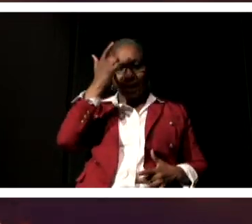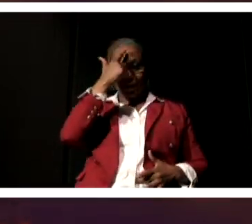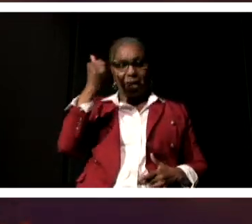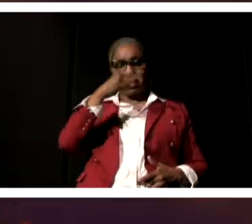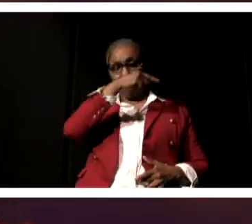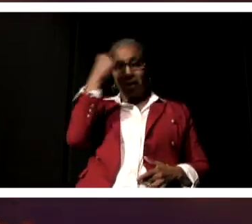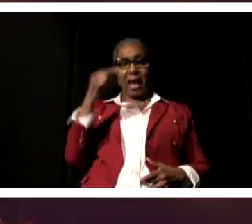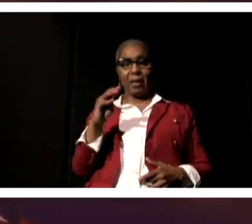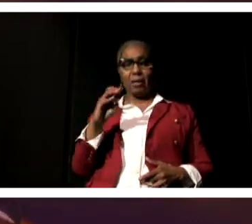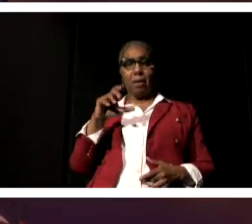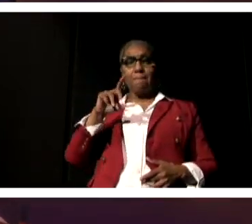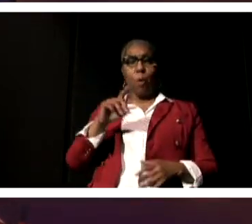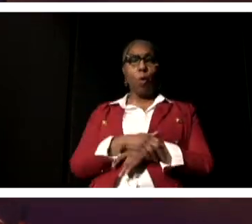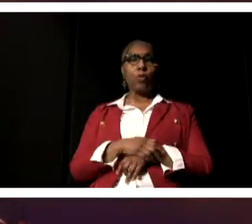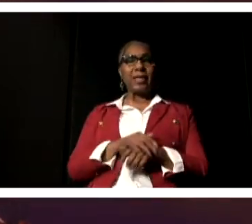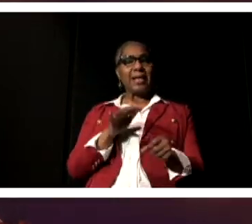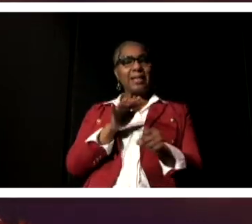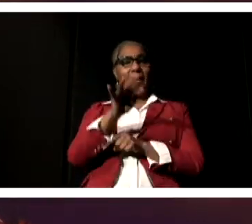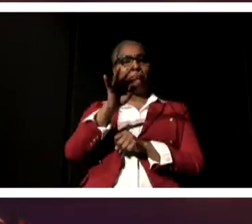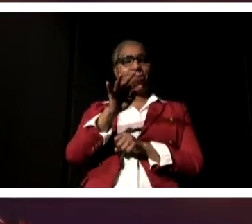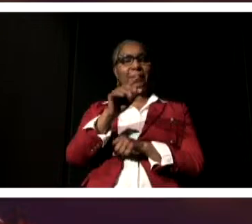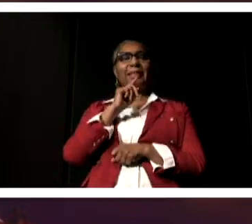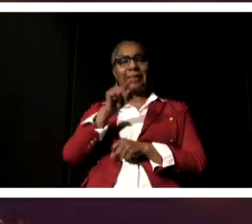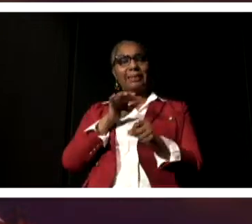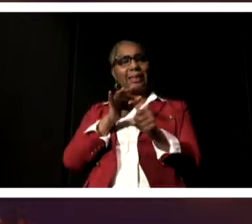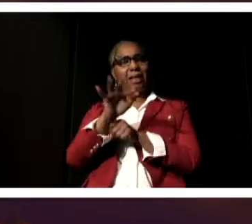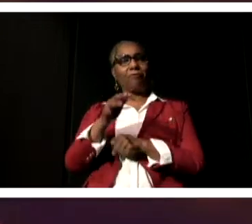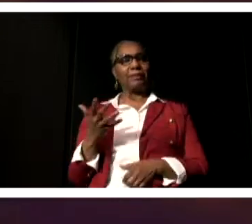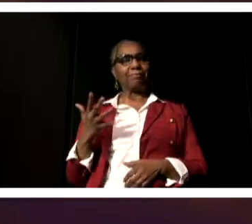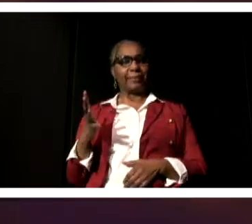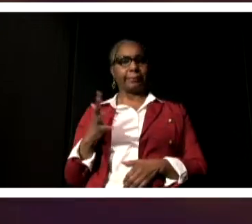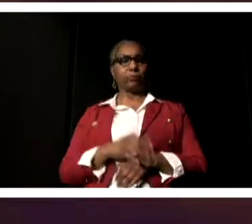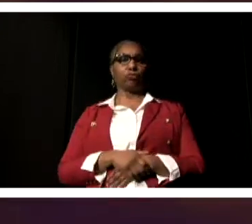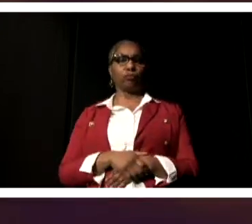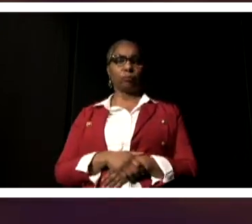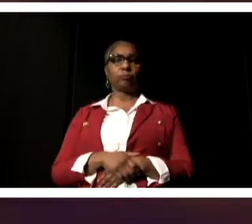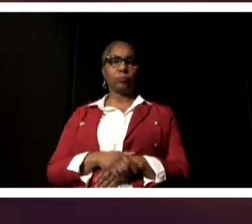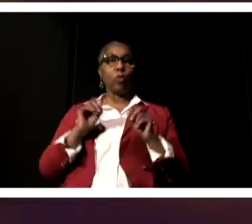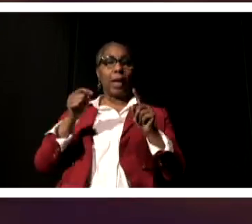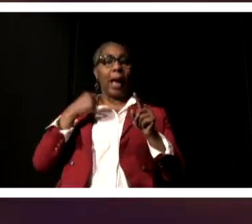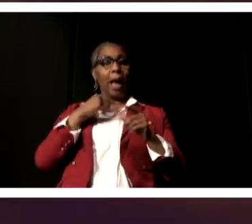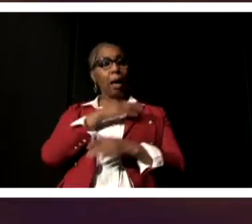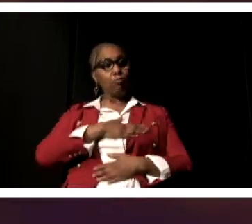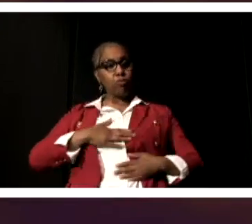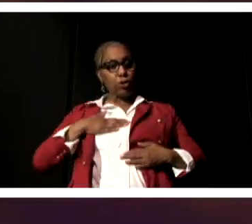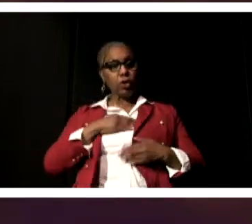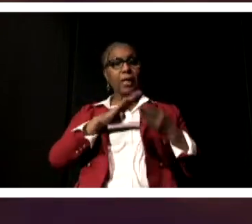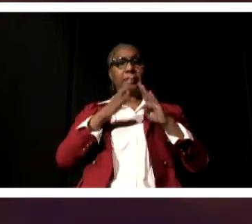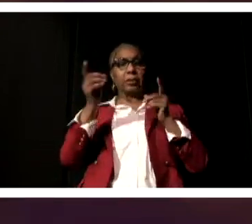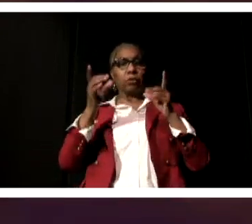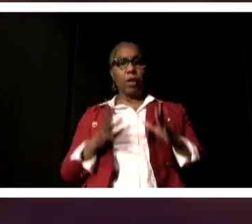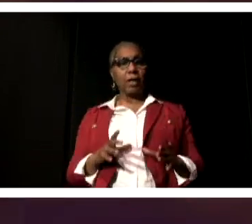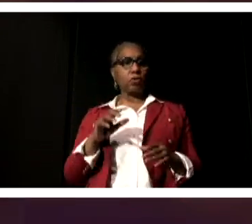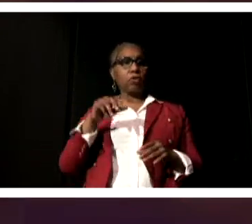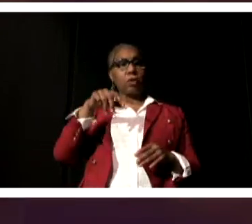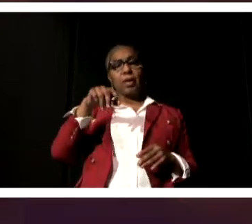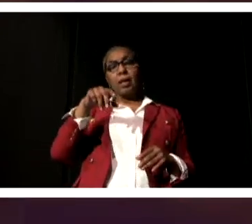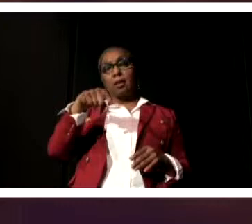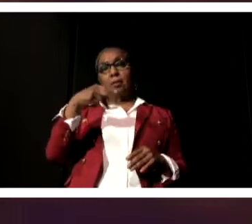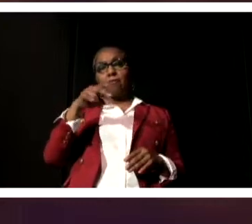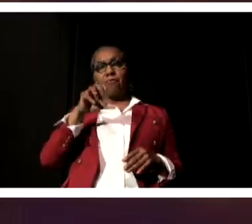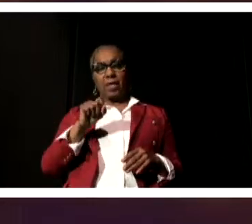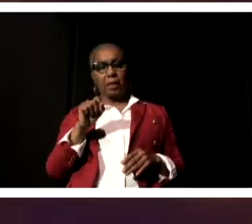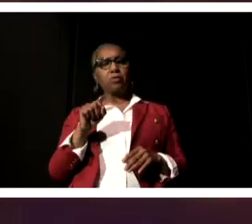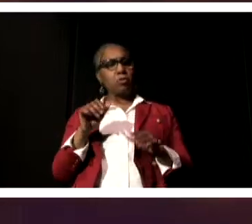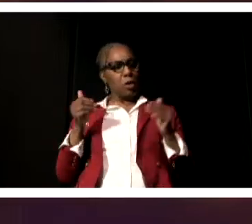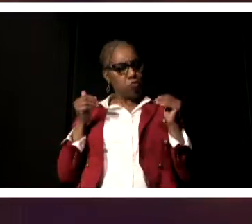mold. Enough is enough. I appreciate City Director Antoine Phillips, who has